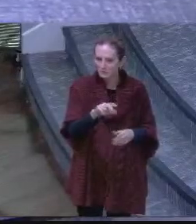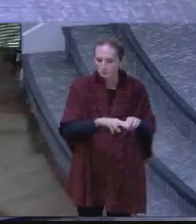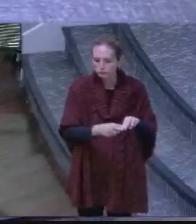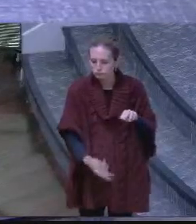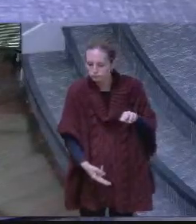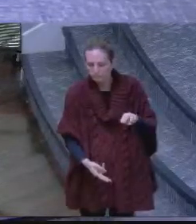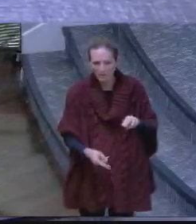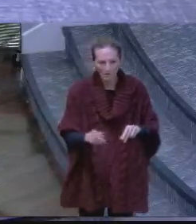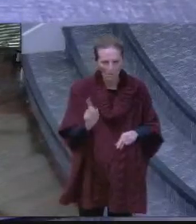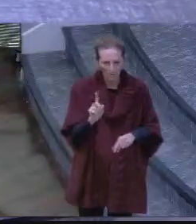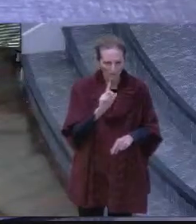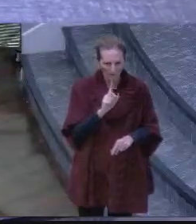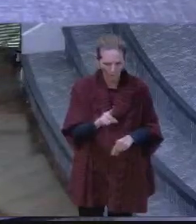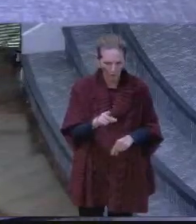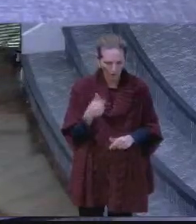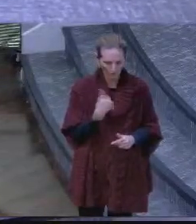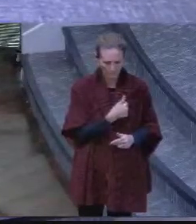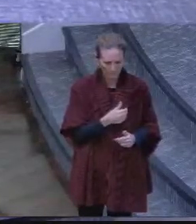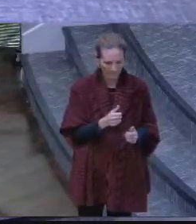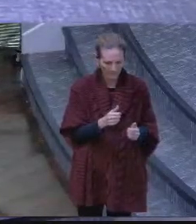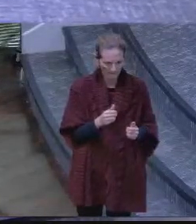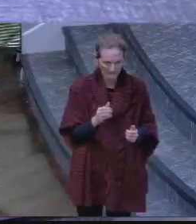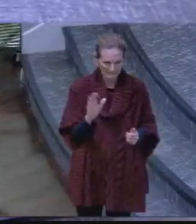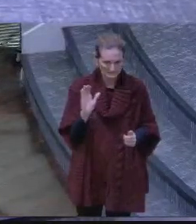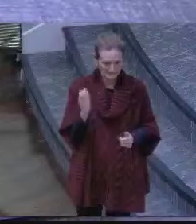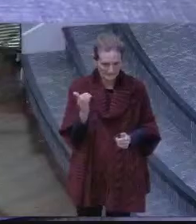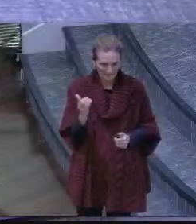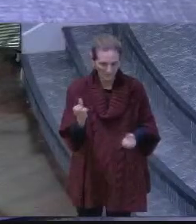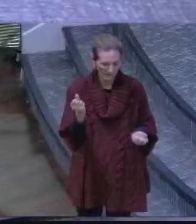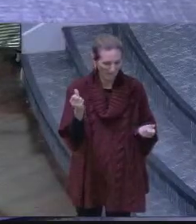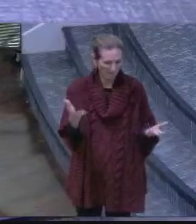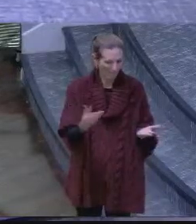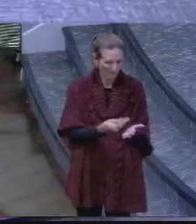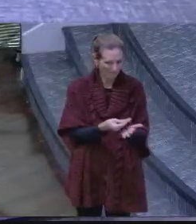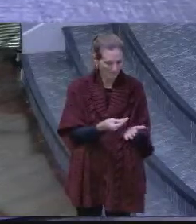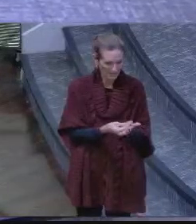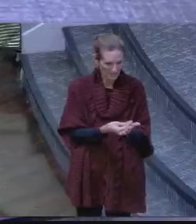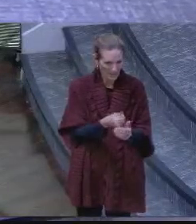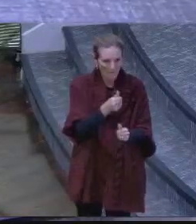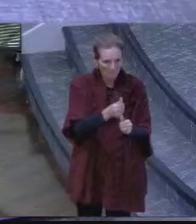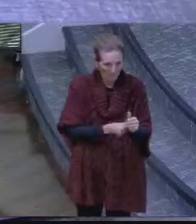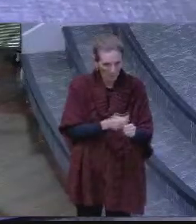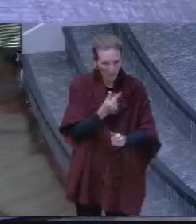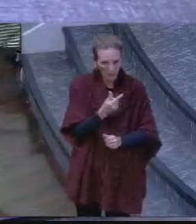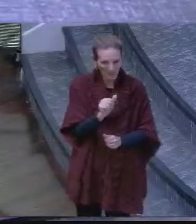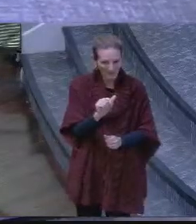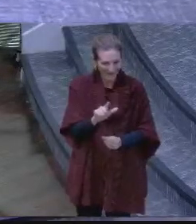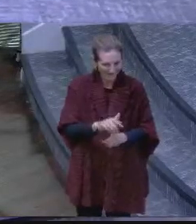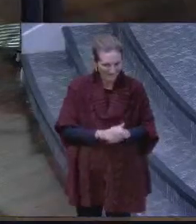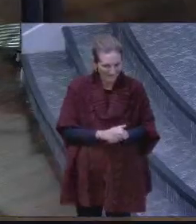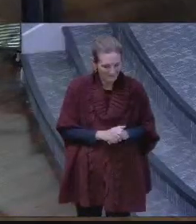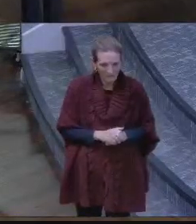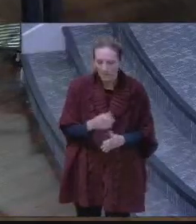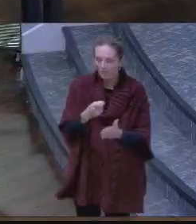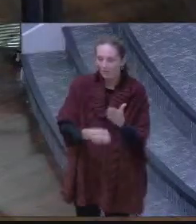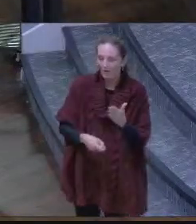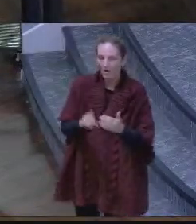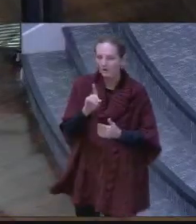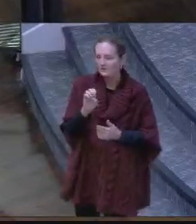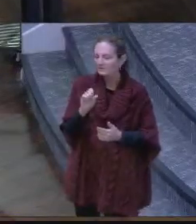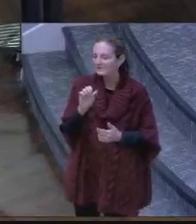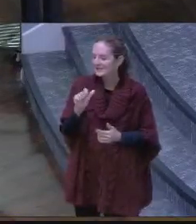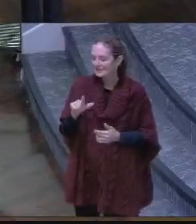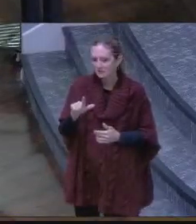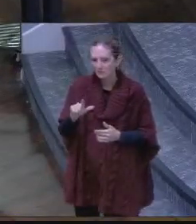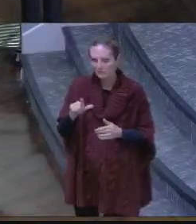on that? Because it seemed like an awful lot of money. Is it per gallon? Was it? Well, the cost of diesel usually fluctuates